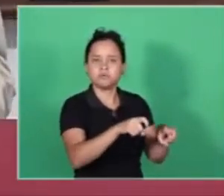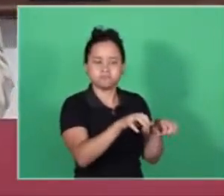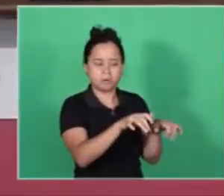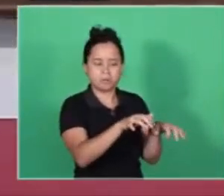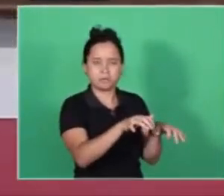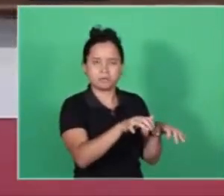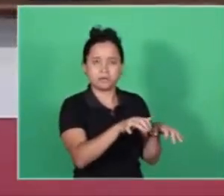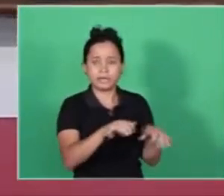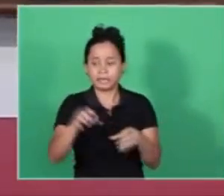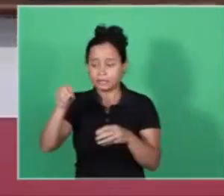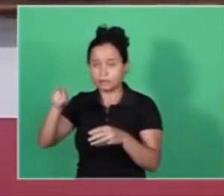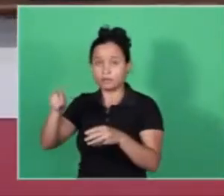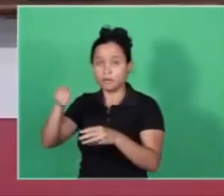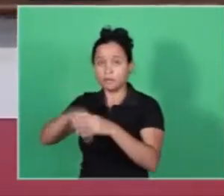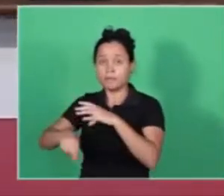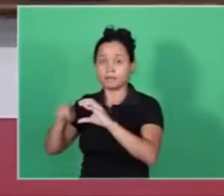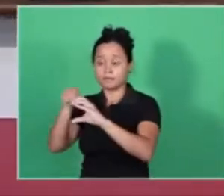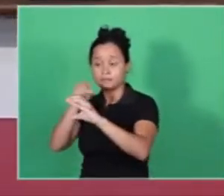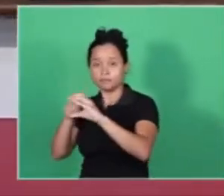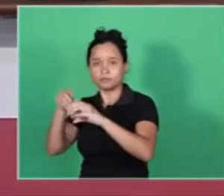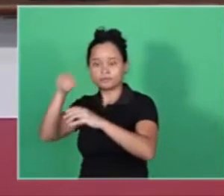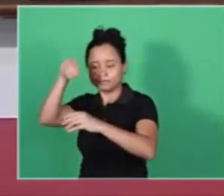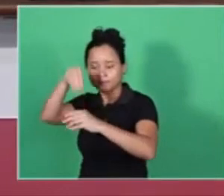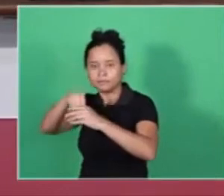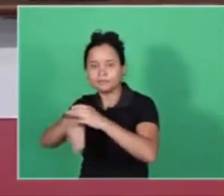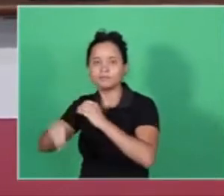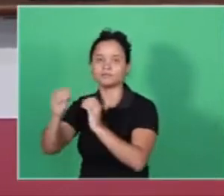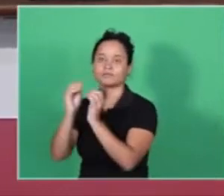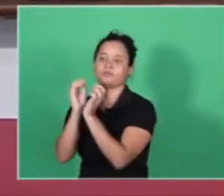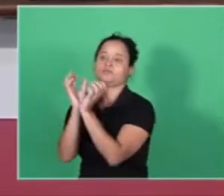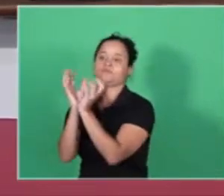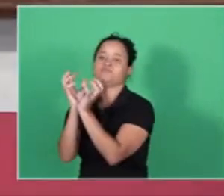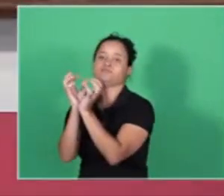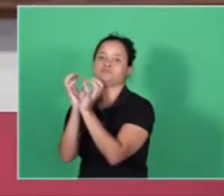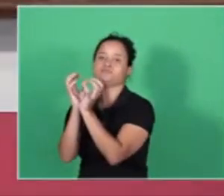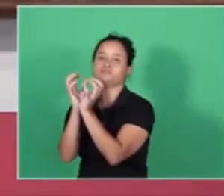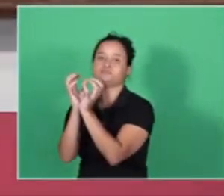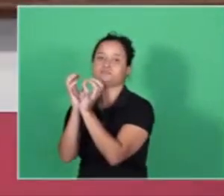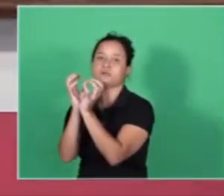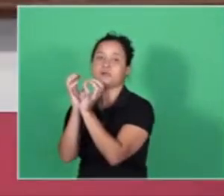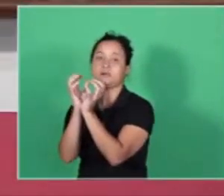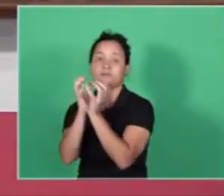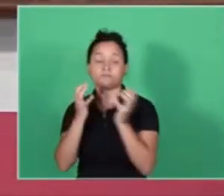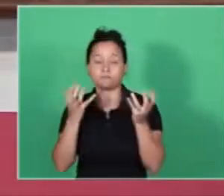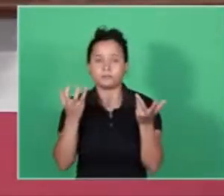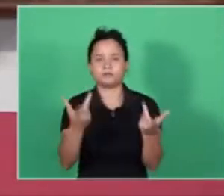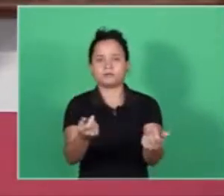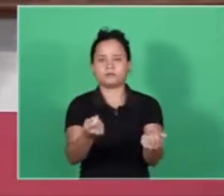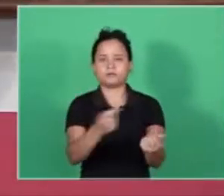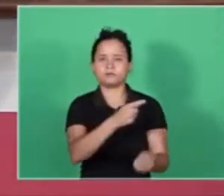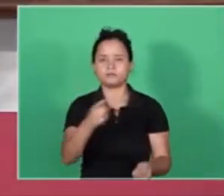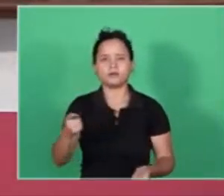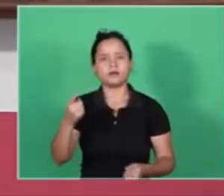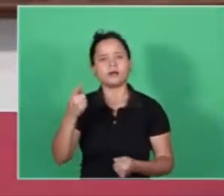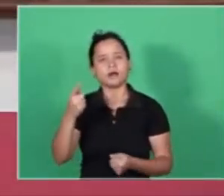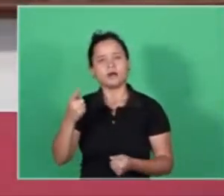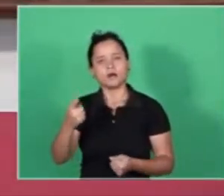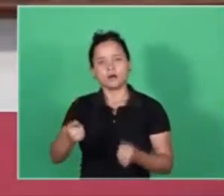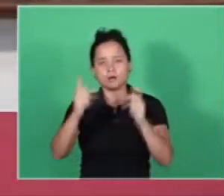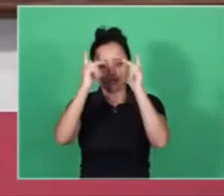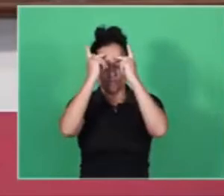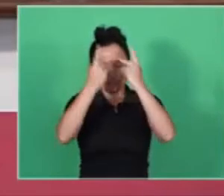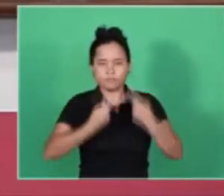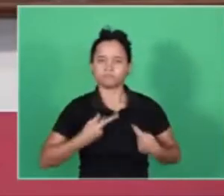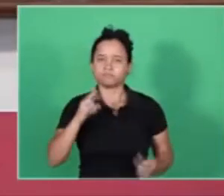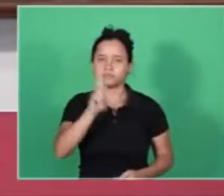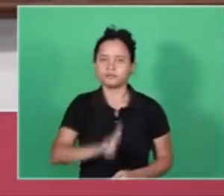One cell in you has the capacity of a computer. So look, it's extraordinary. So man, he wants